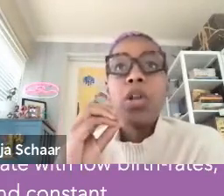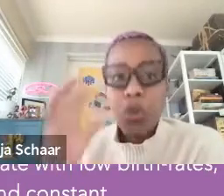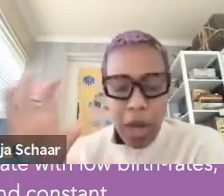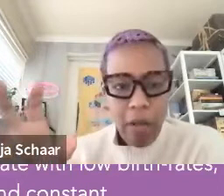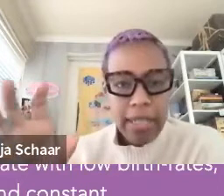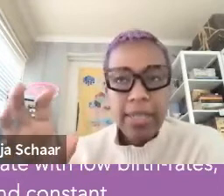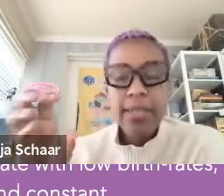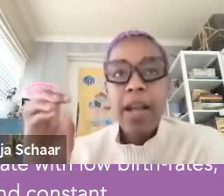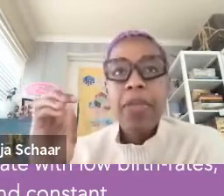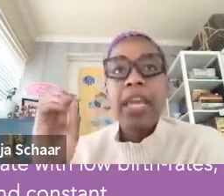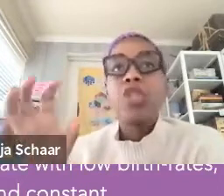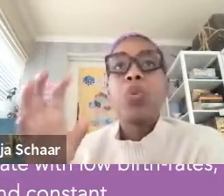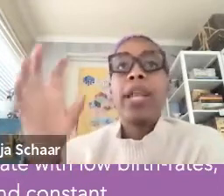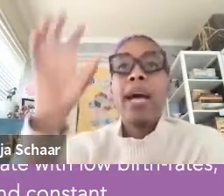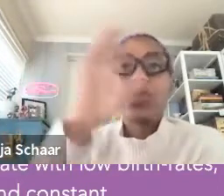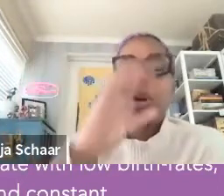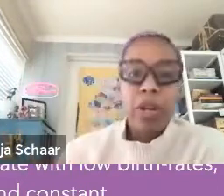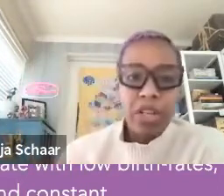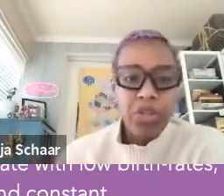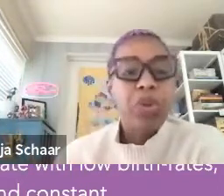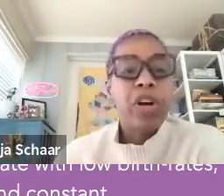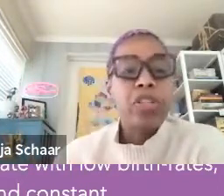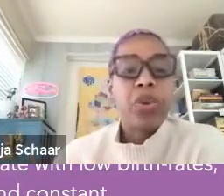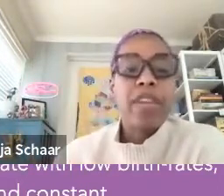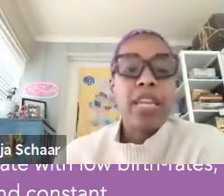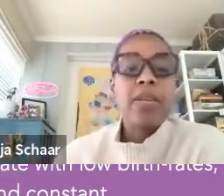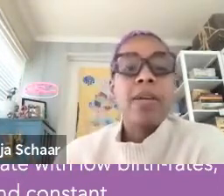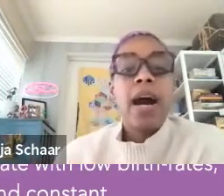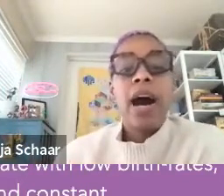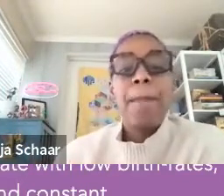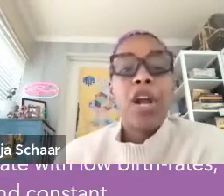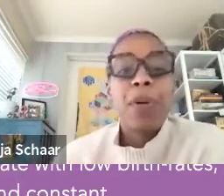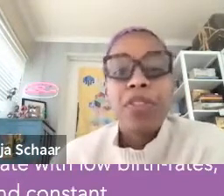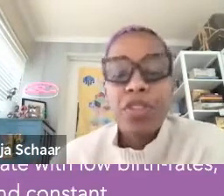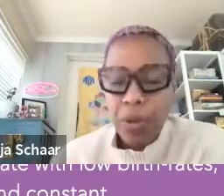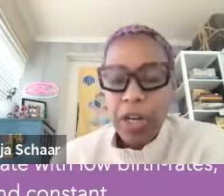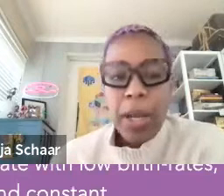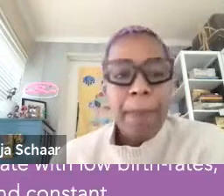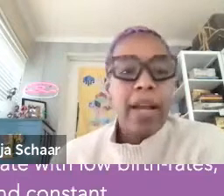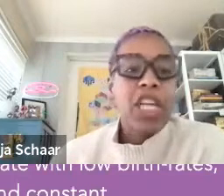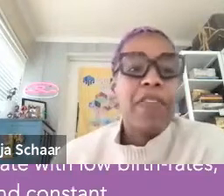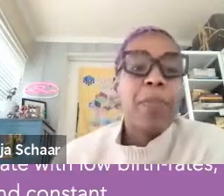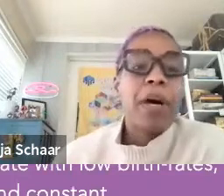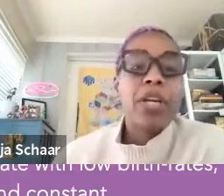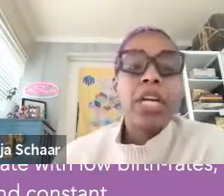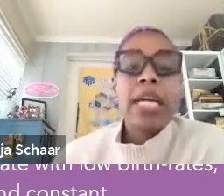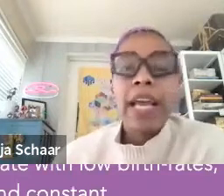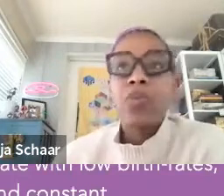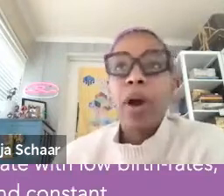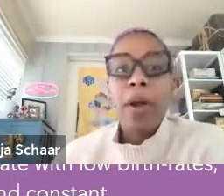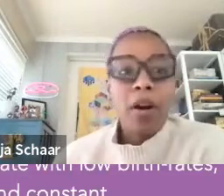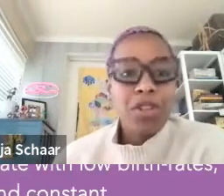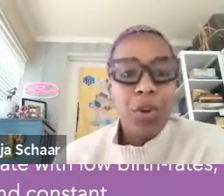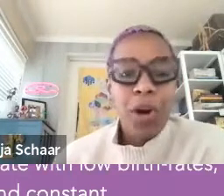into new colonies, and each one has their own industrial sort of need. Parable of the Sower by Octavia Butler